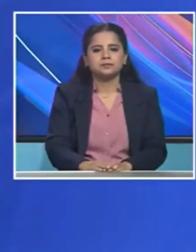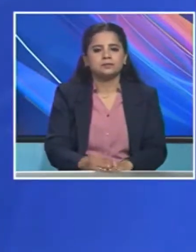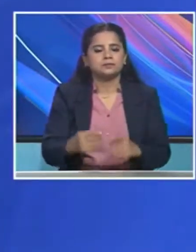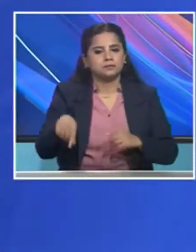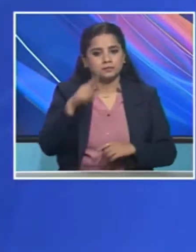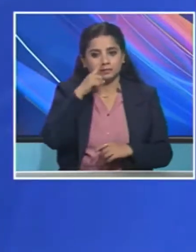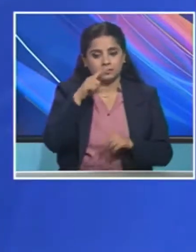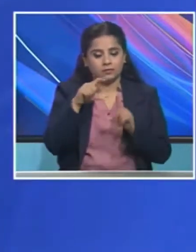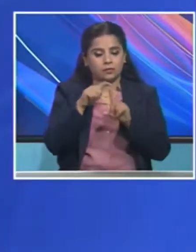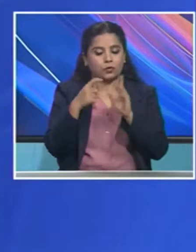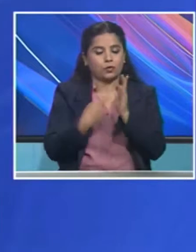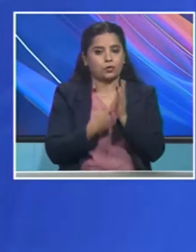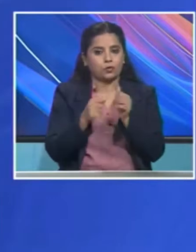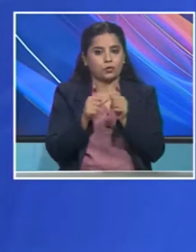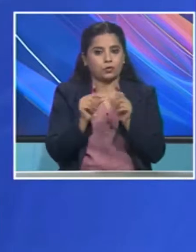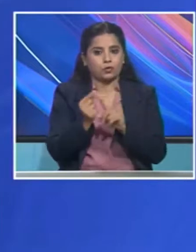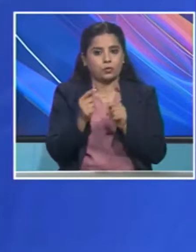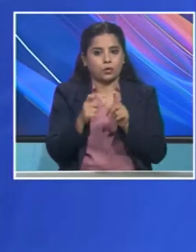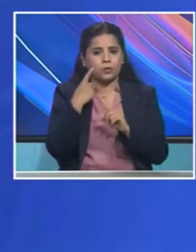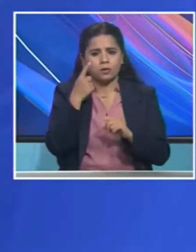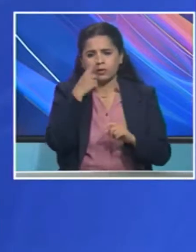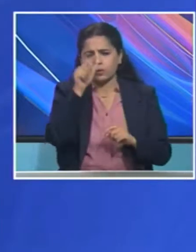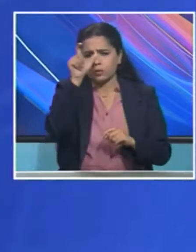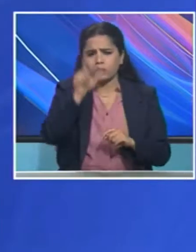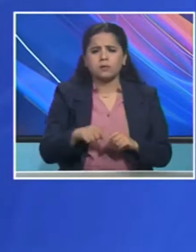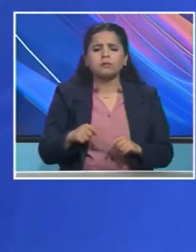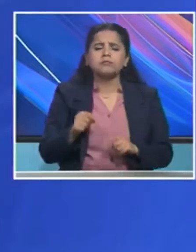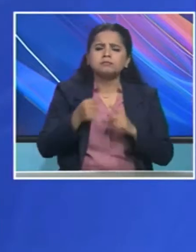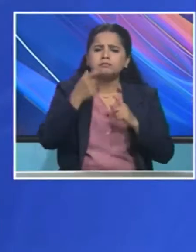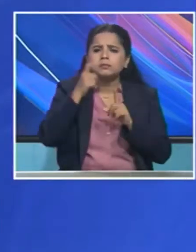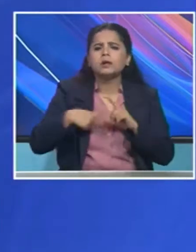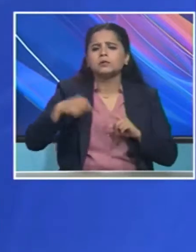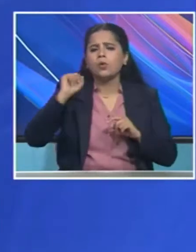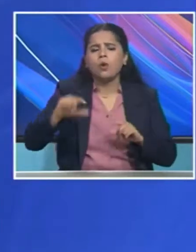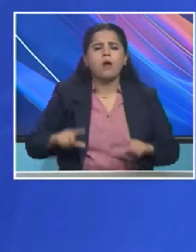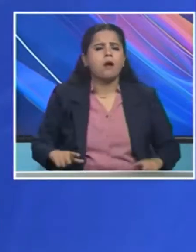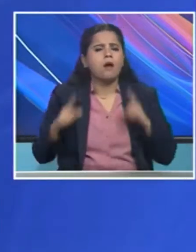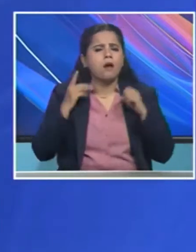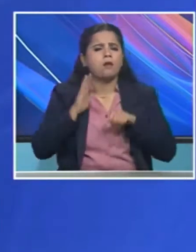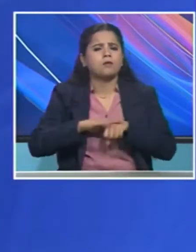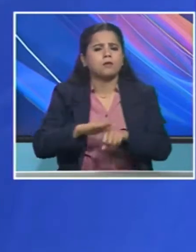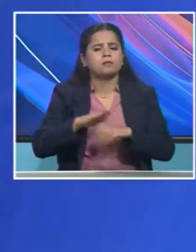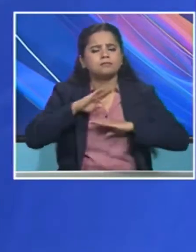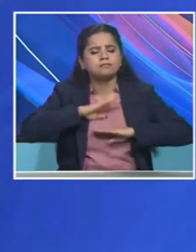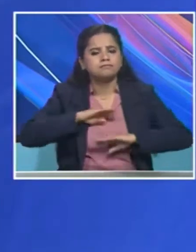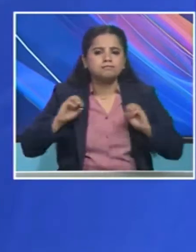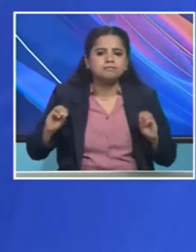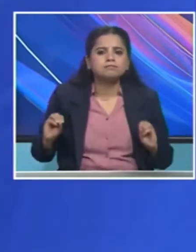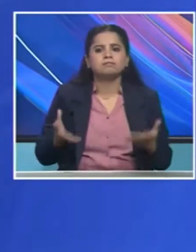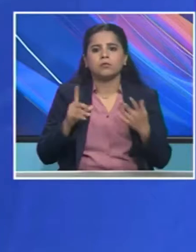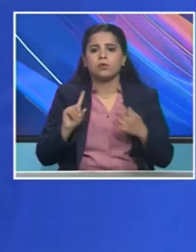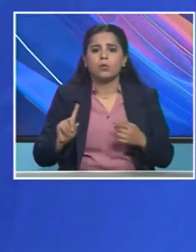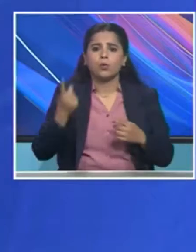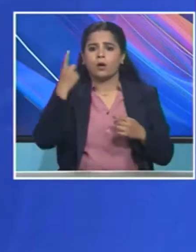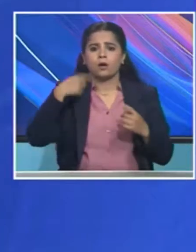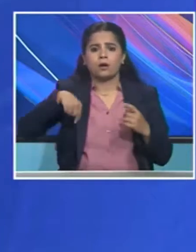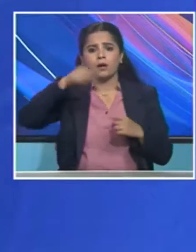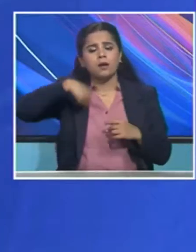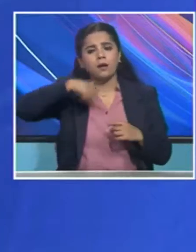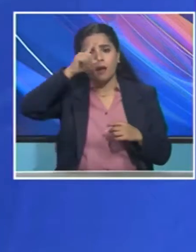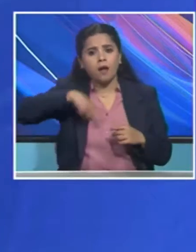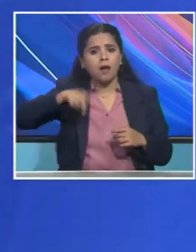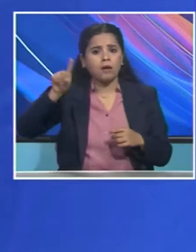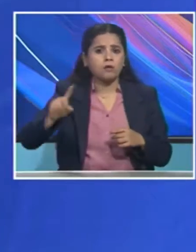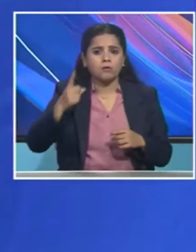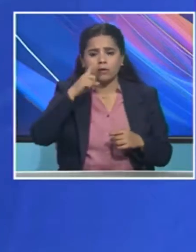Srimati Draupadi Murmu, a lady whose personal life story from her humble beginnings to becoming the first citizen of this nation